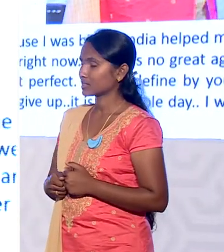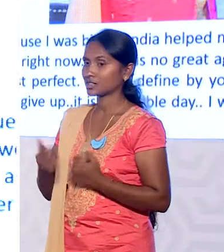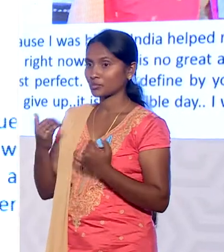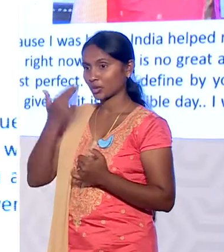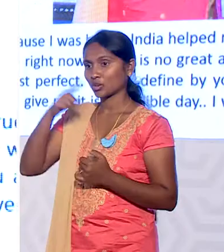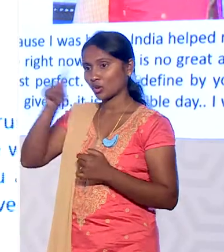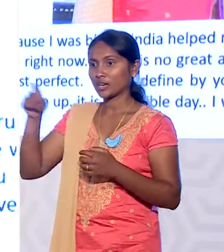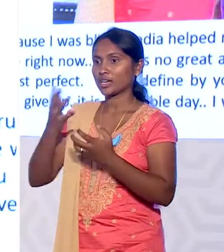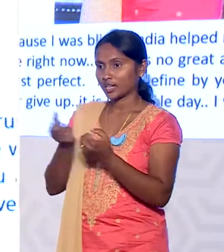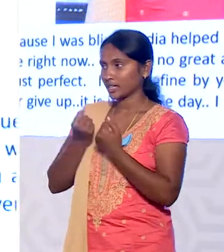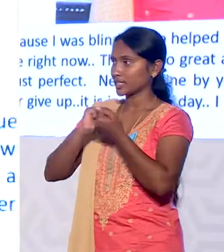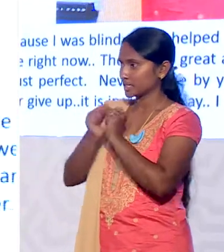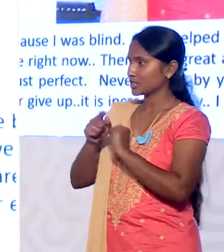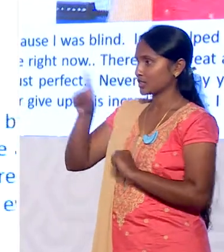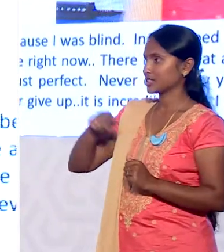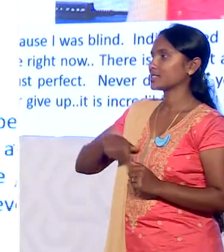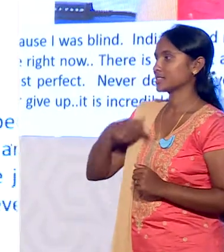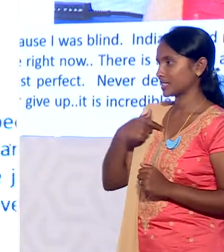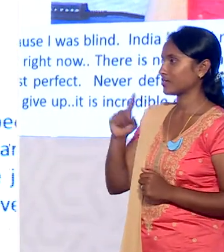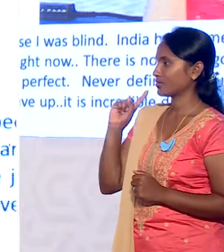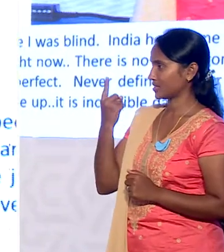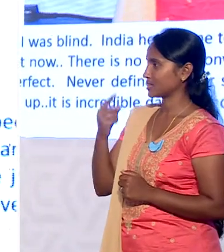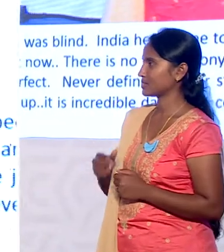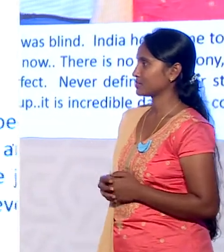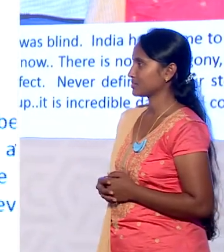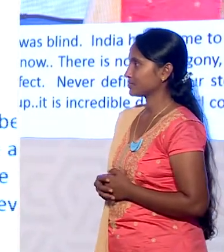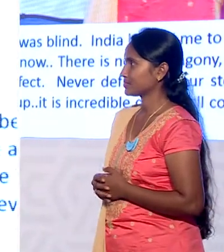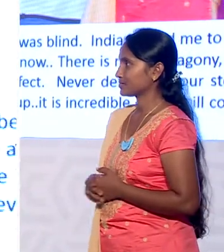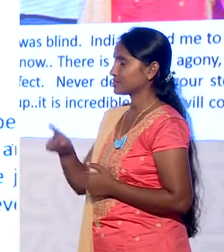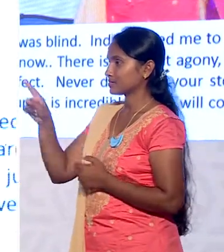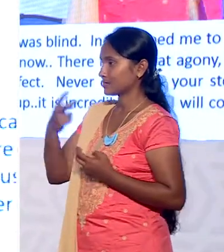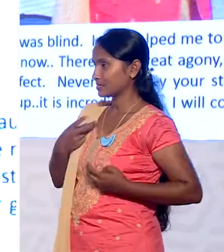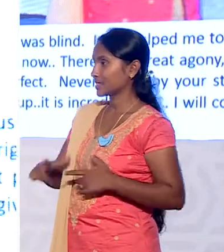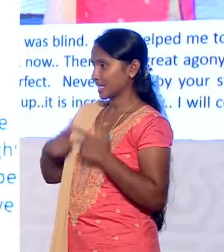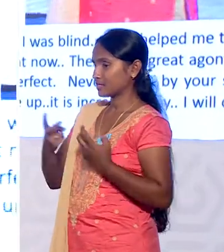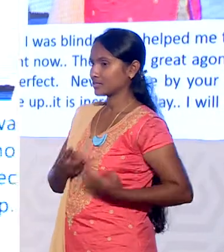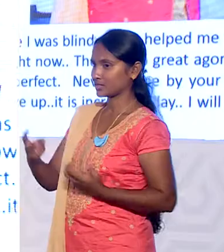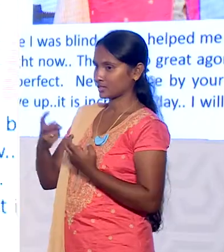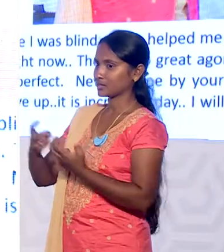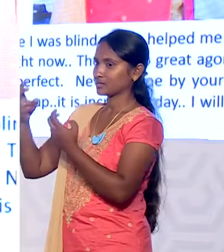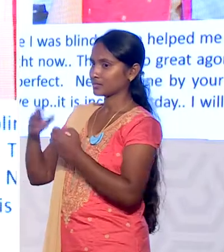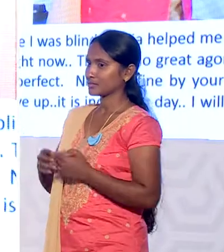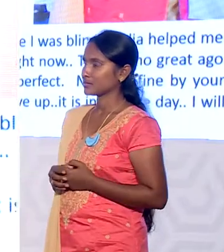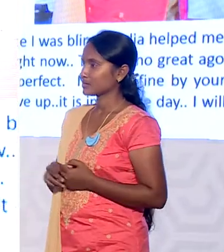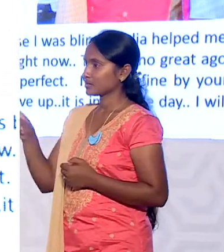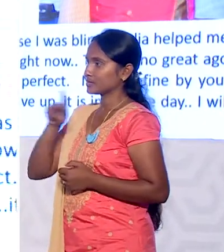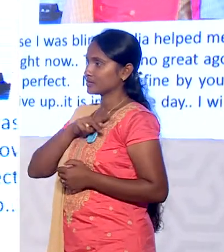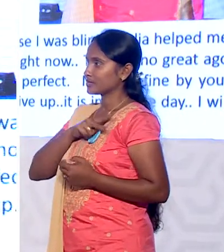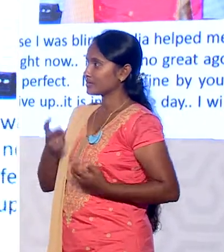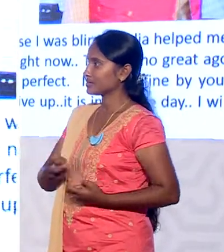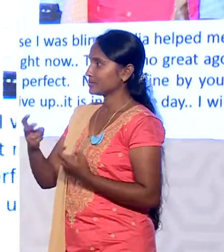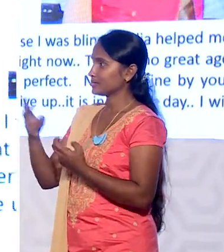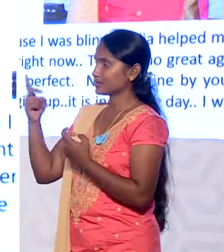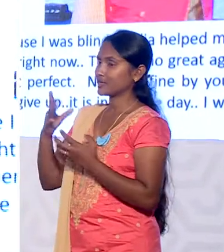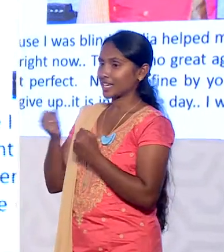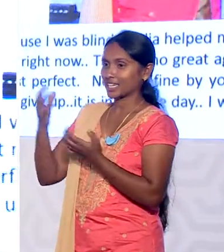myself. This journey of inclusion is about our personal journeys and our